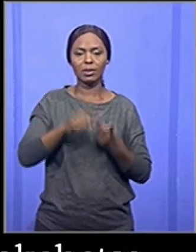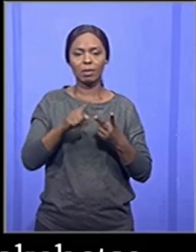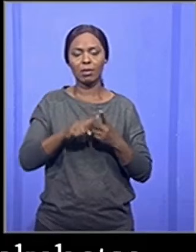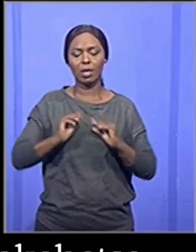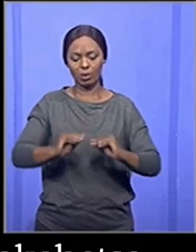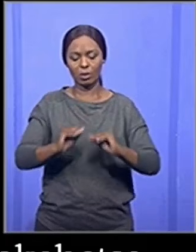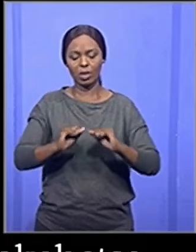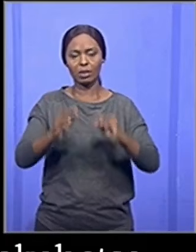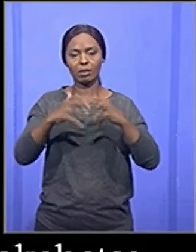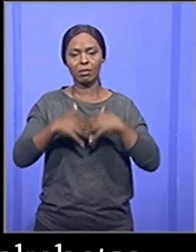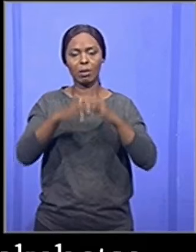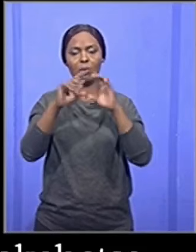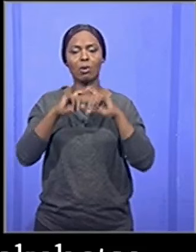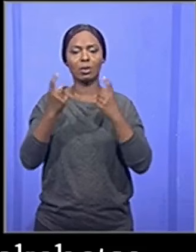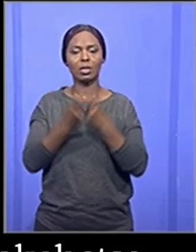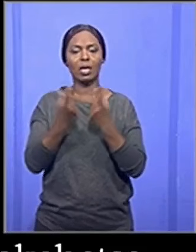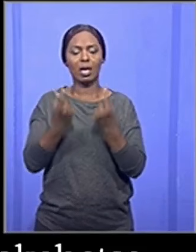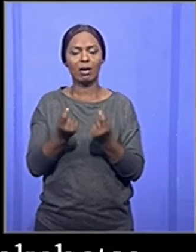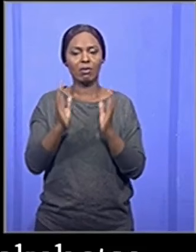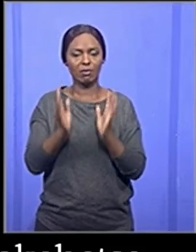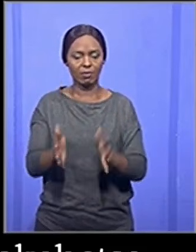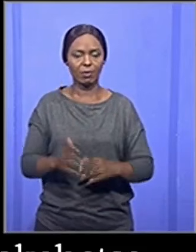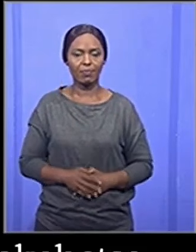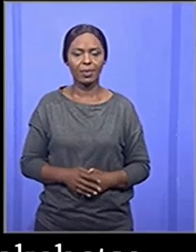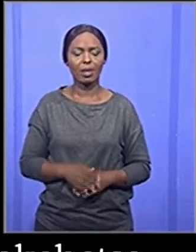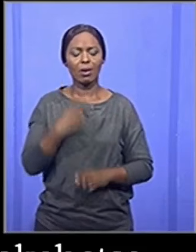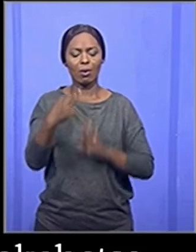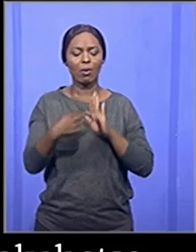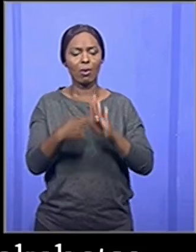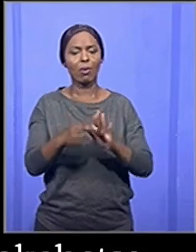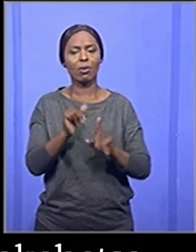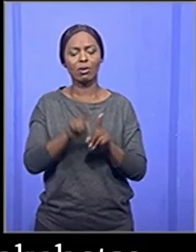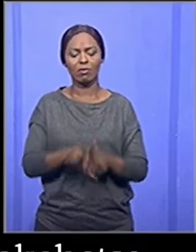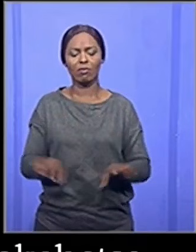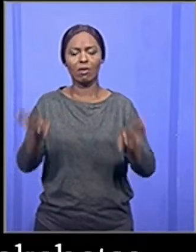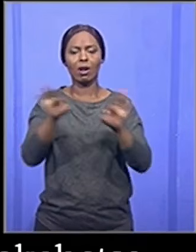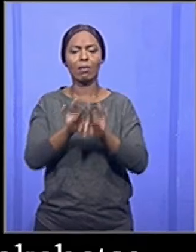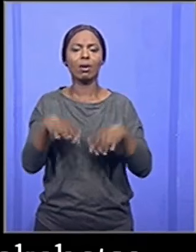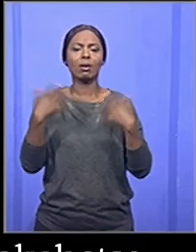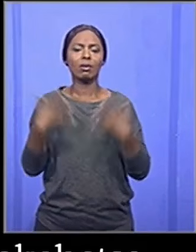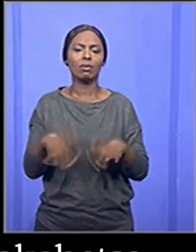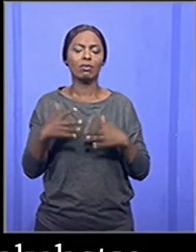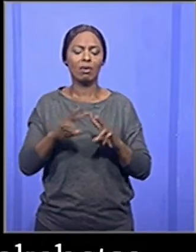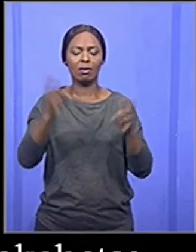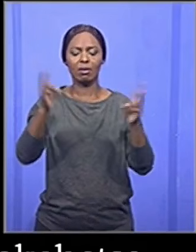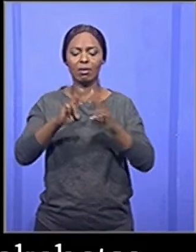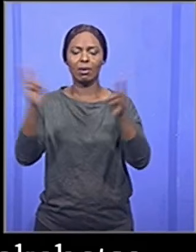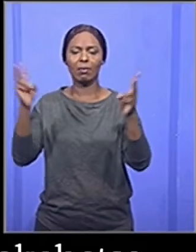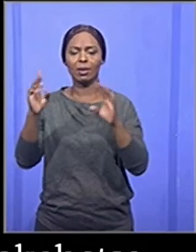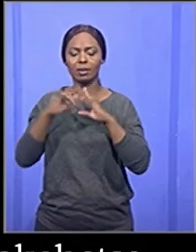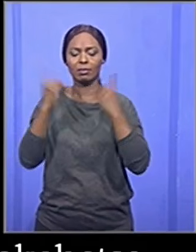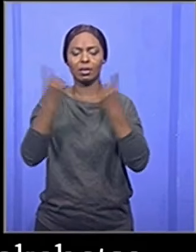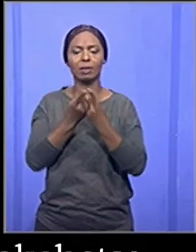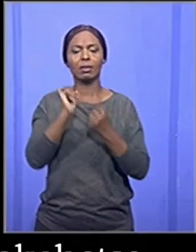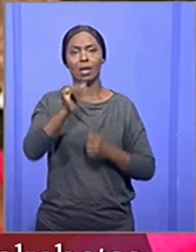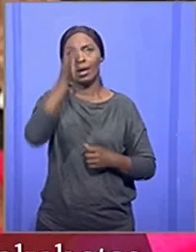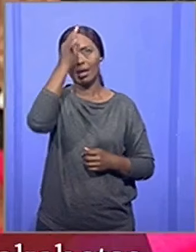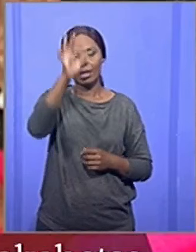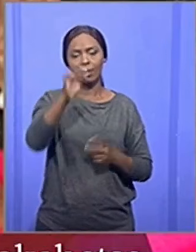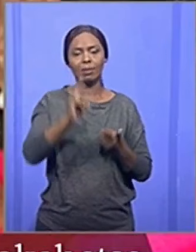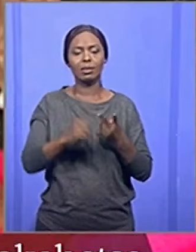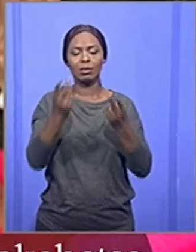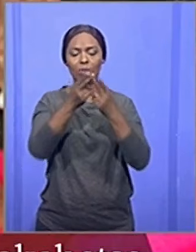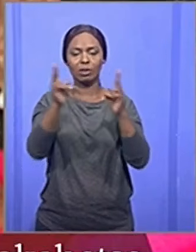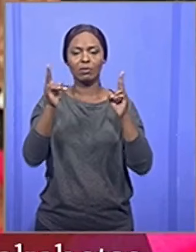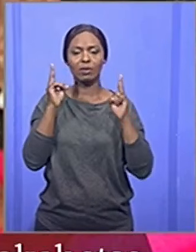puong o bile le seabo se seholo netefatsong ya mareo a ditheo tse fapaneng tsa mmuso mafapha le